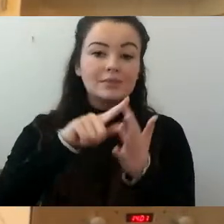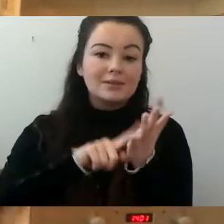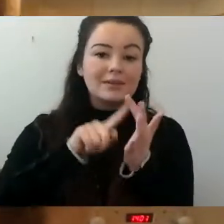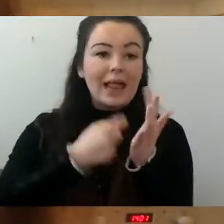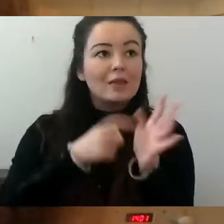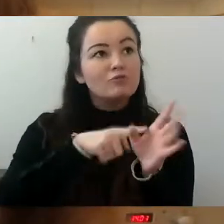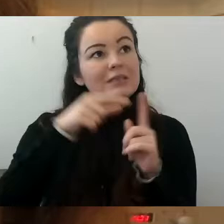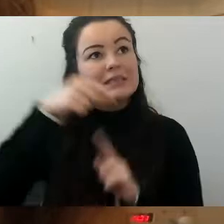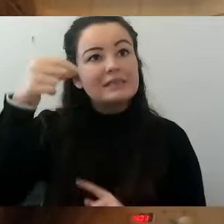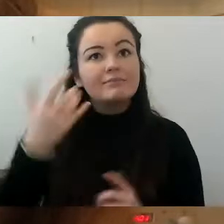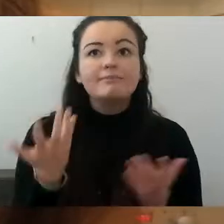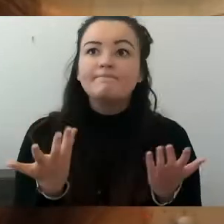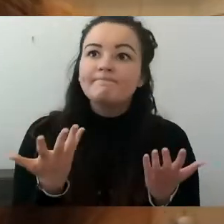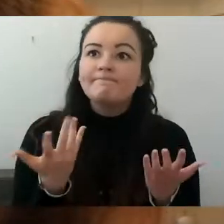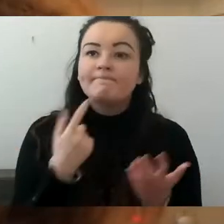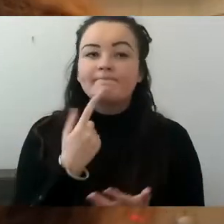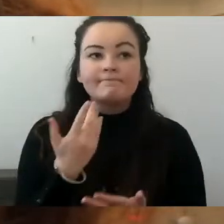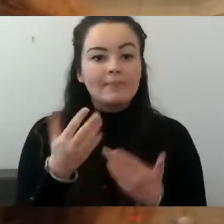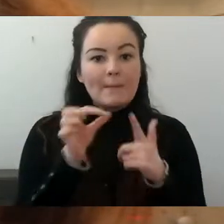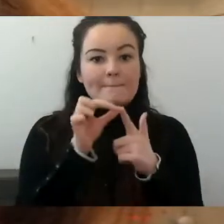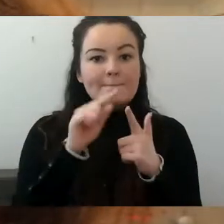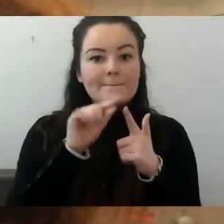celery,